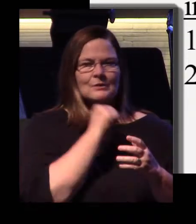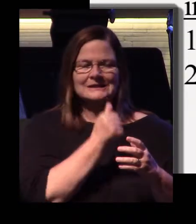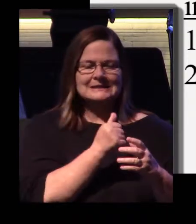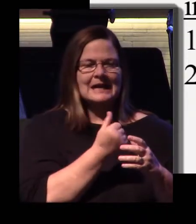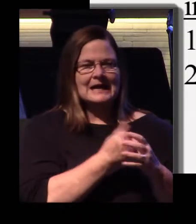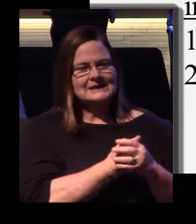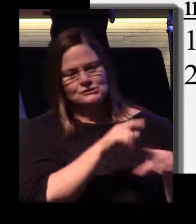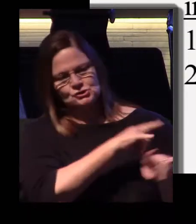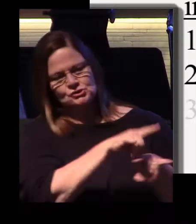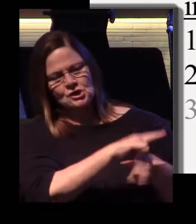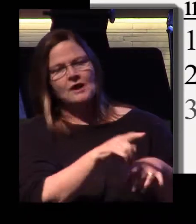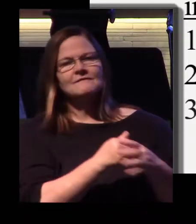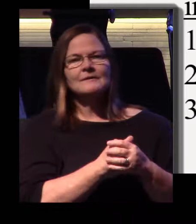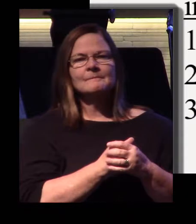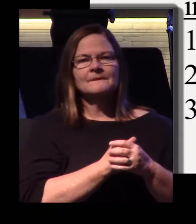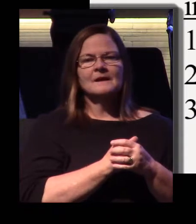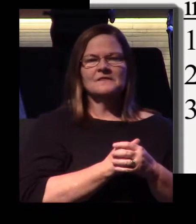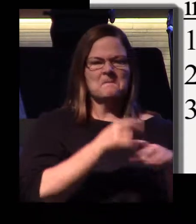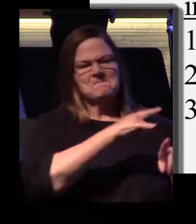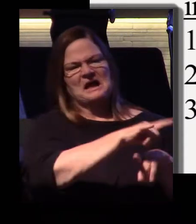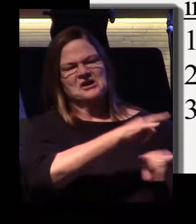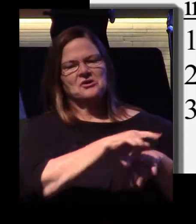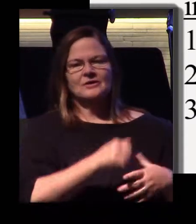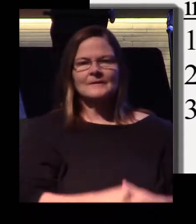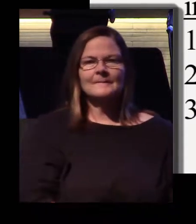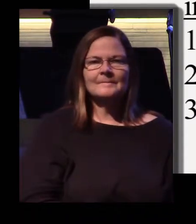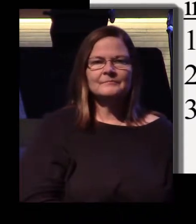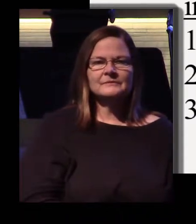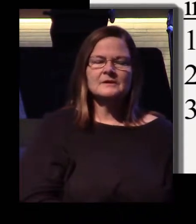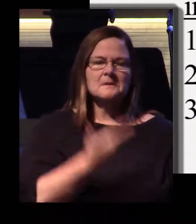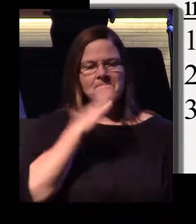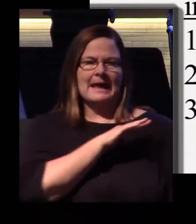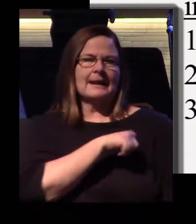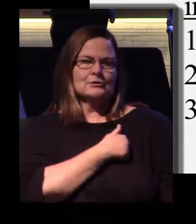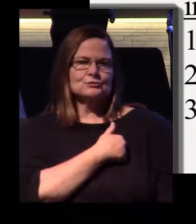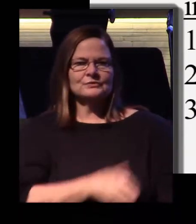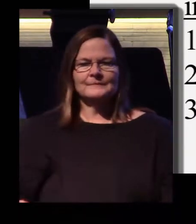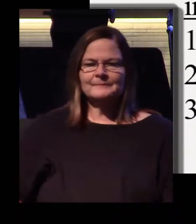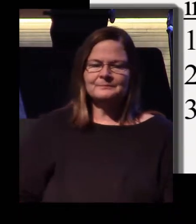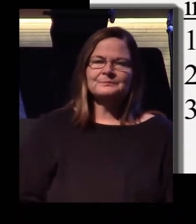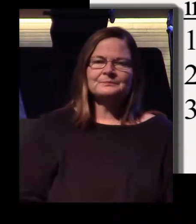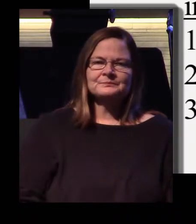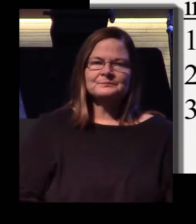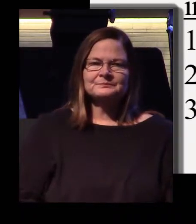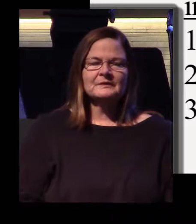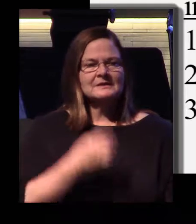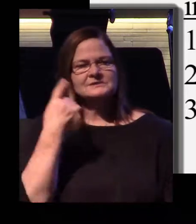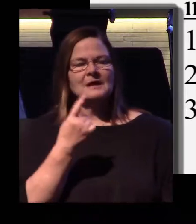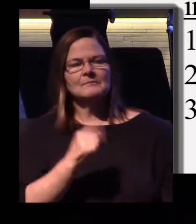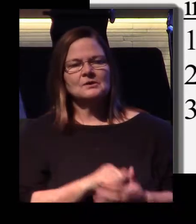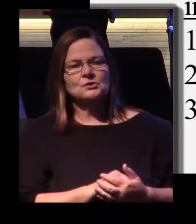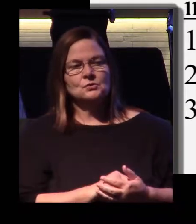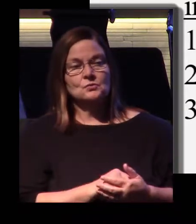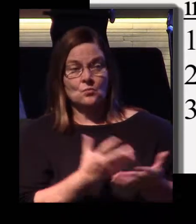them. Further, they will not sit in the seat of the scoffer. Now, the scoffer, this is the mocker. This